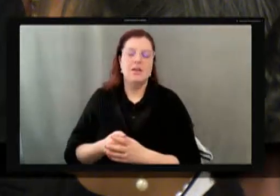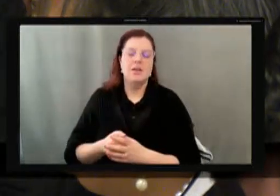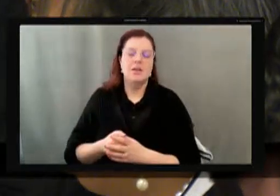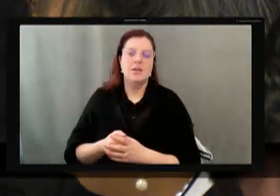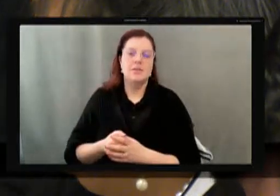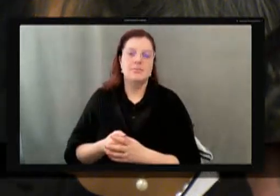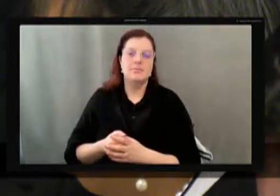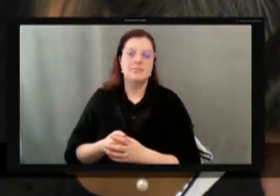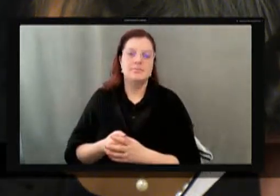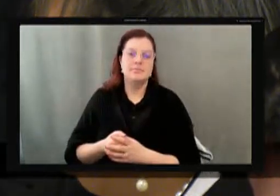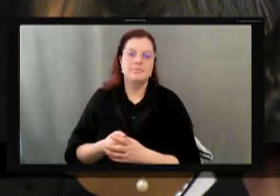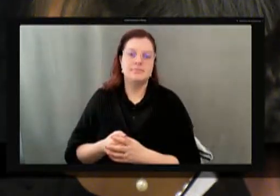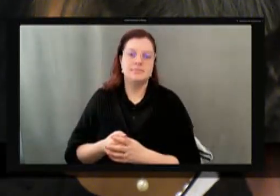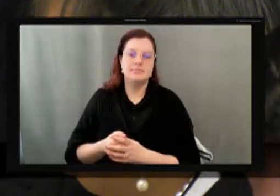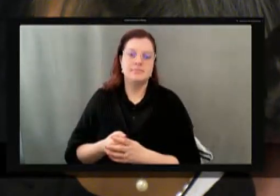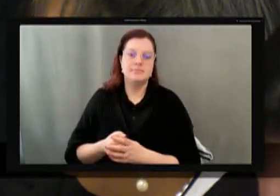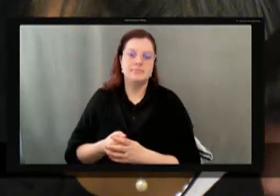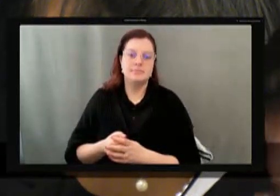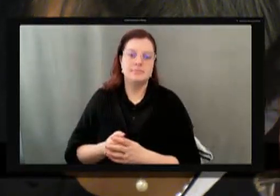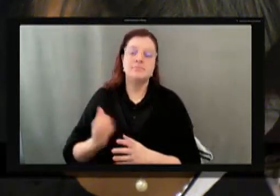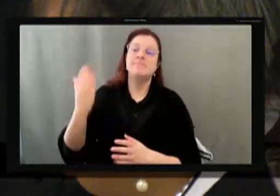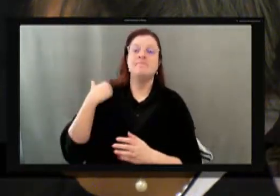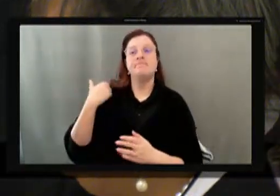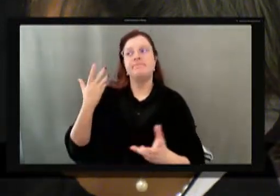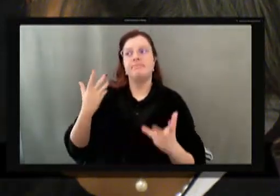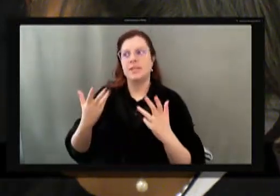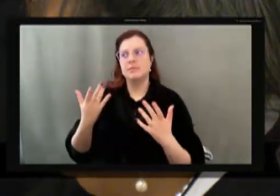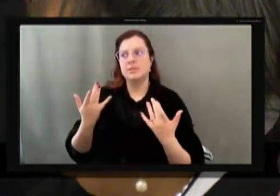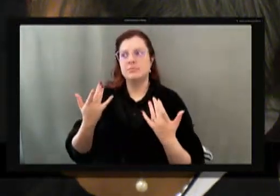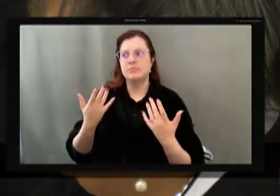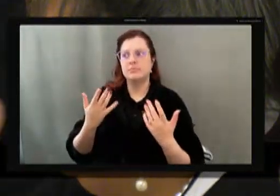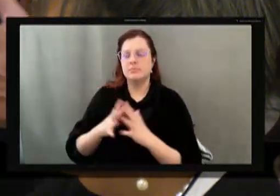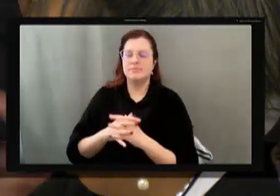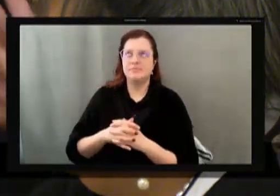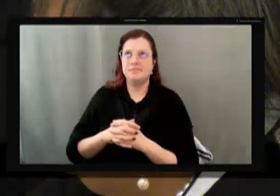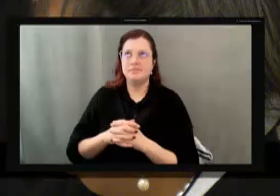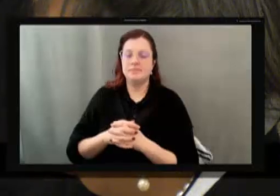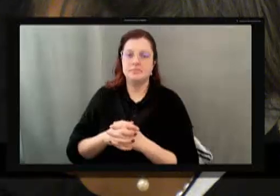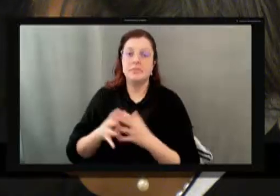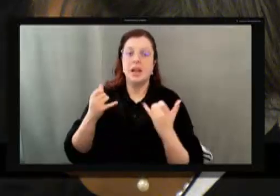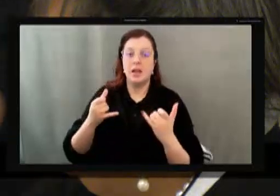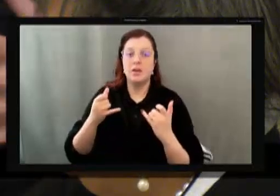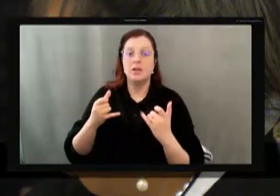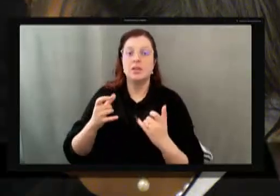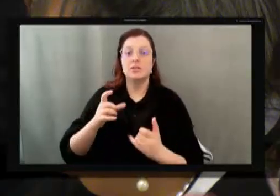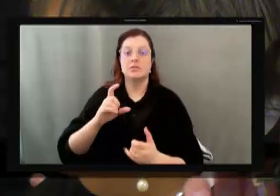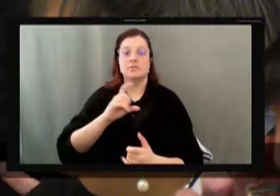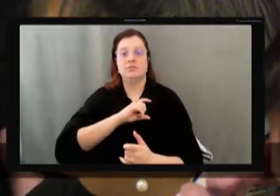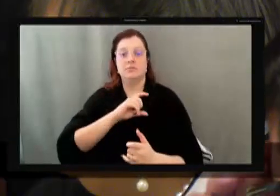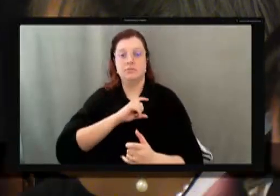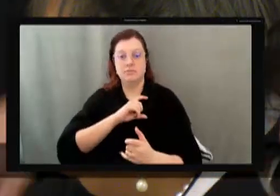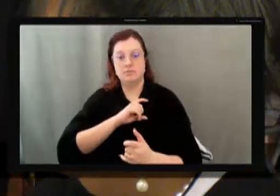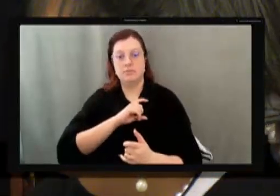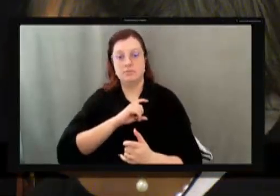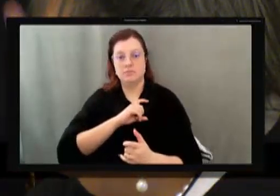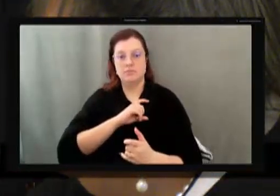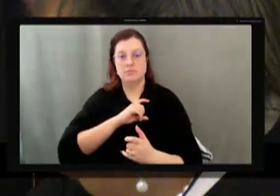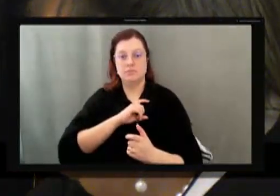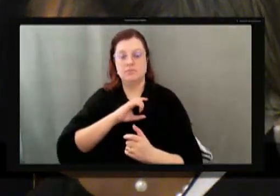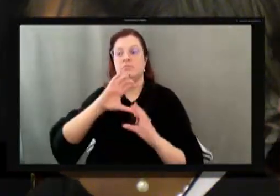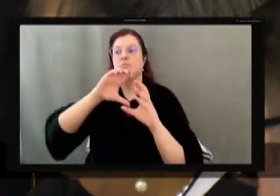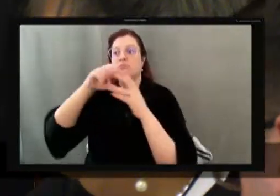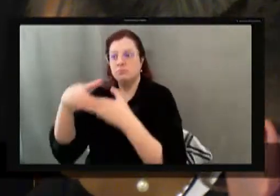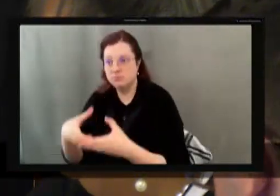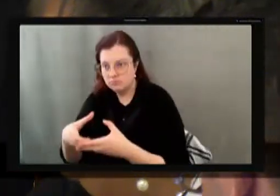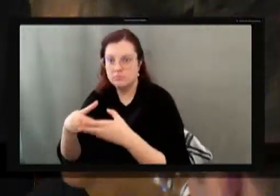and maybe still now, to, you know, there, our force was very siloed into specialties, right? Like there's folks